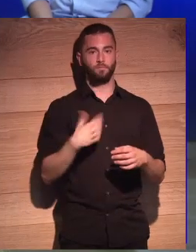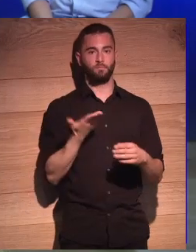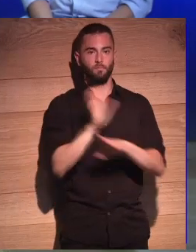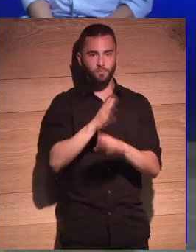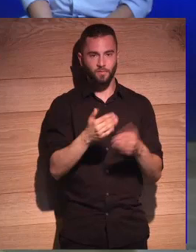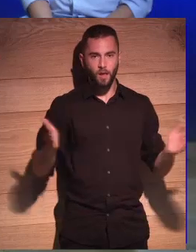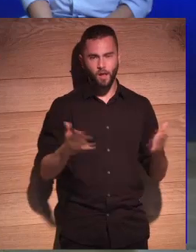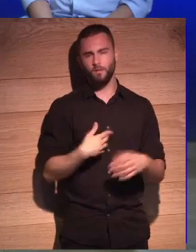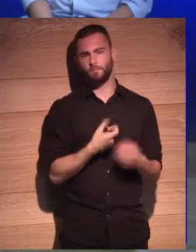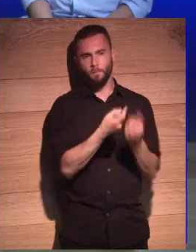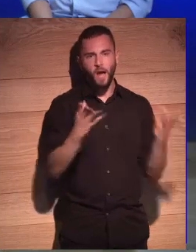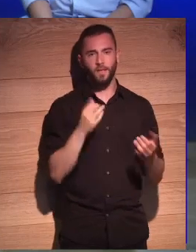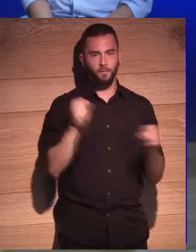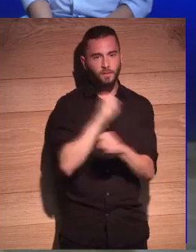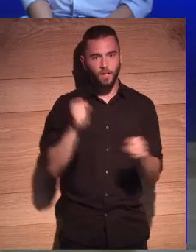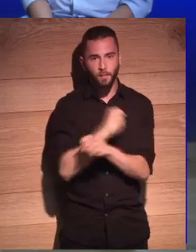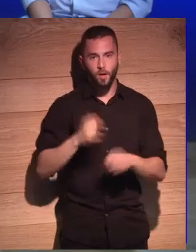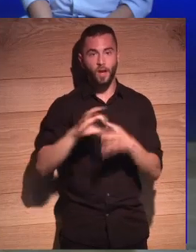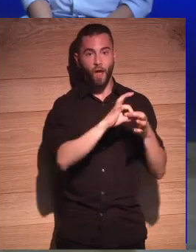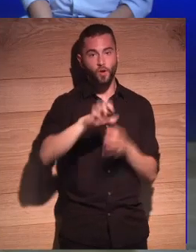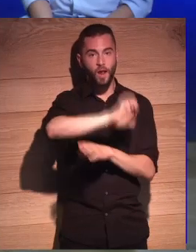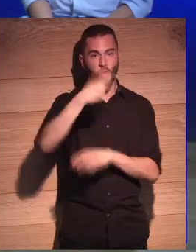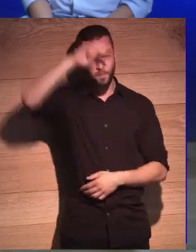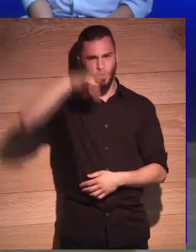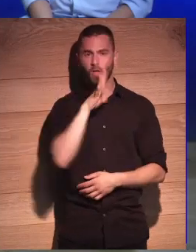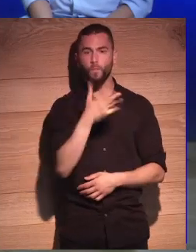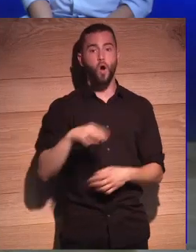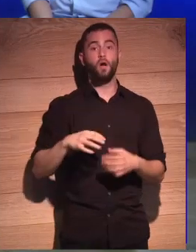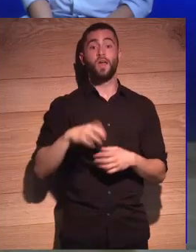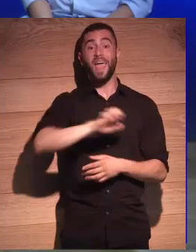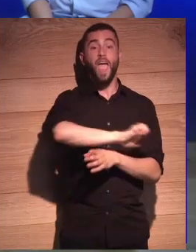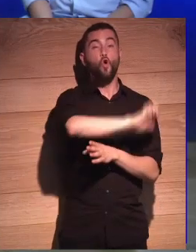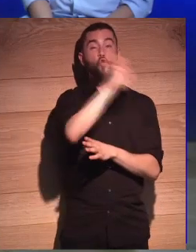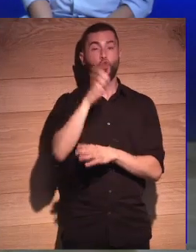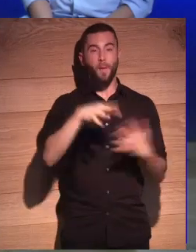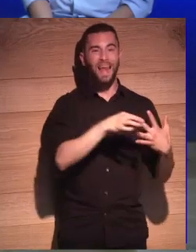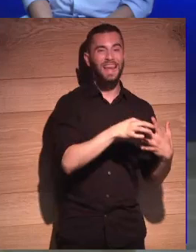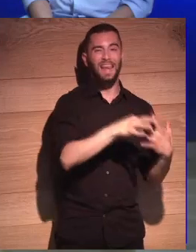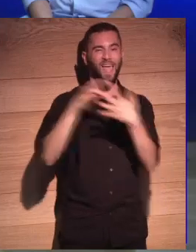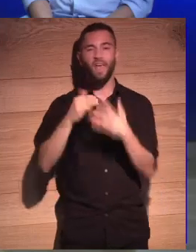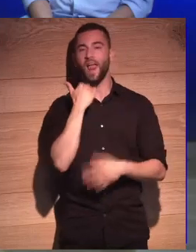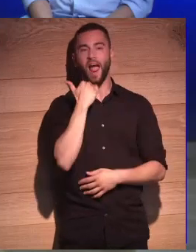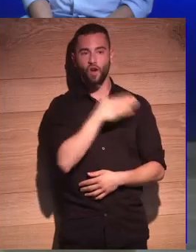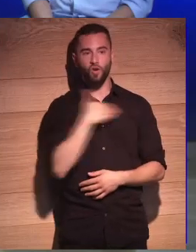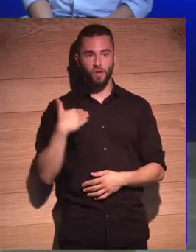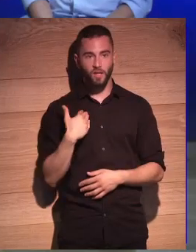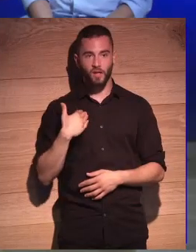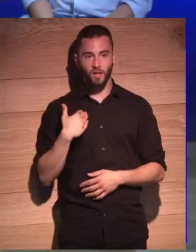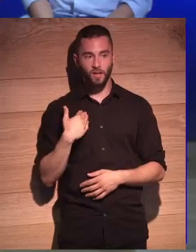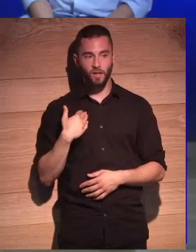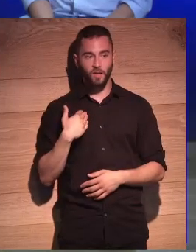at this moment. Also, the European Commission is concerned because they want Europe to lead